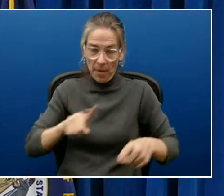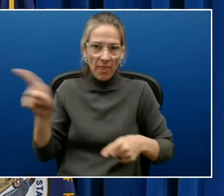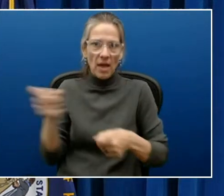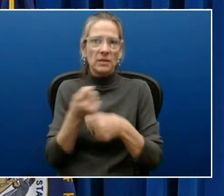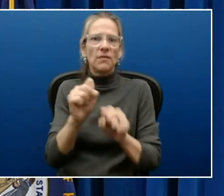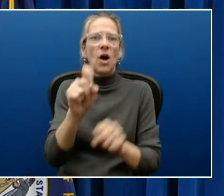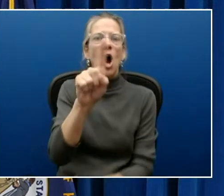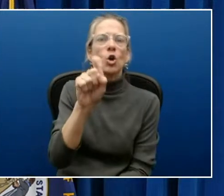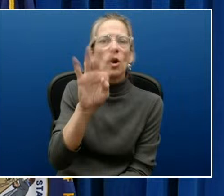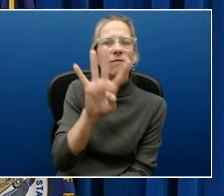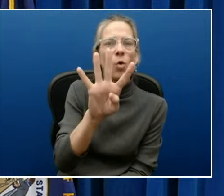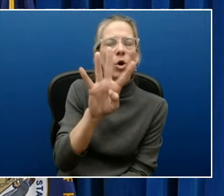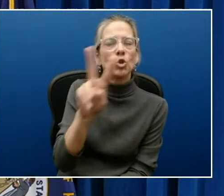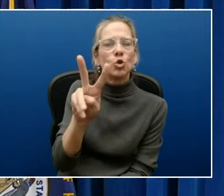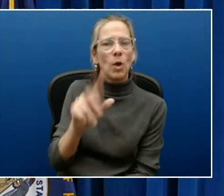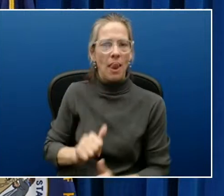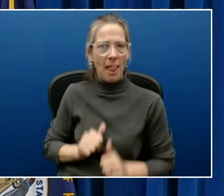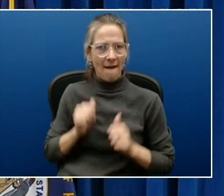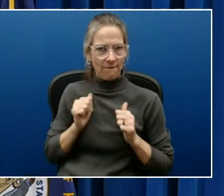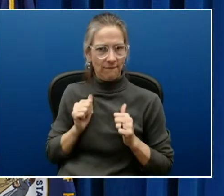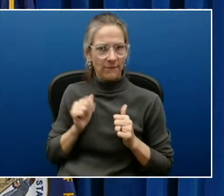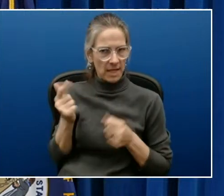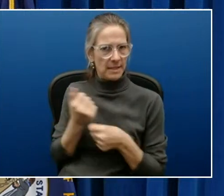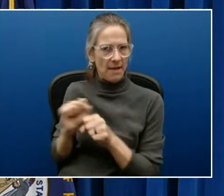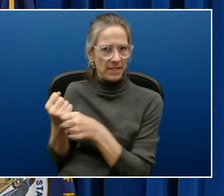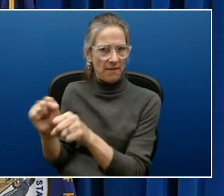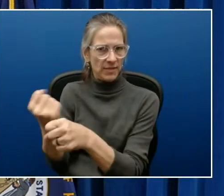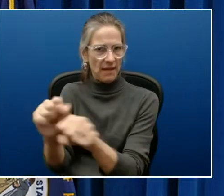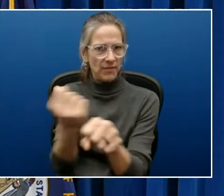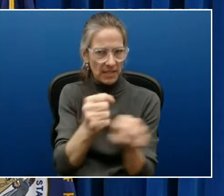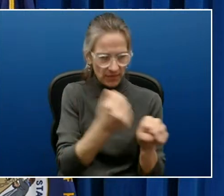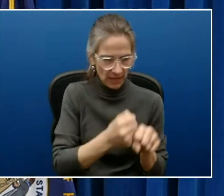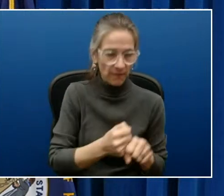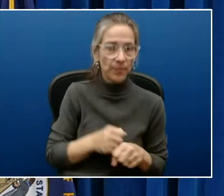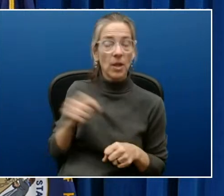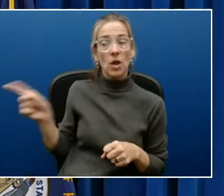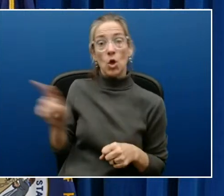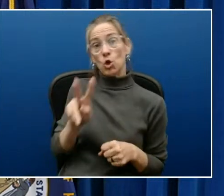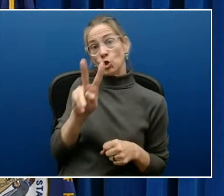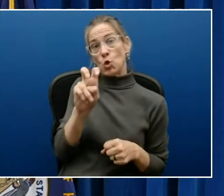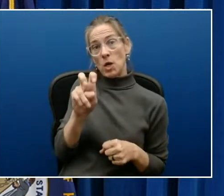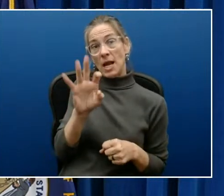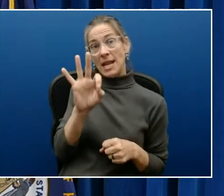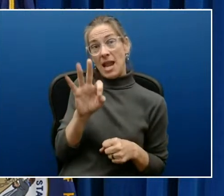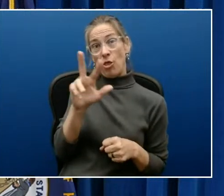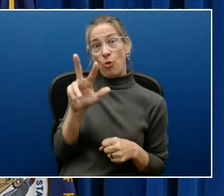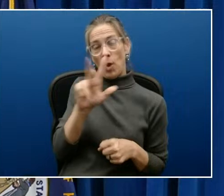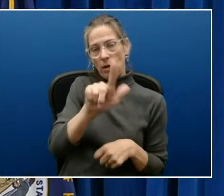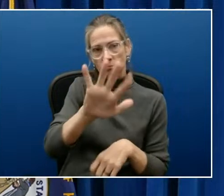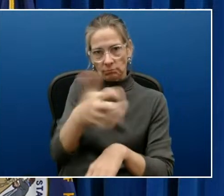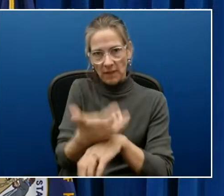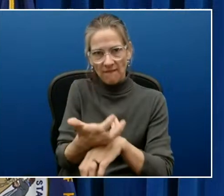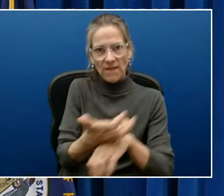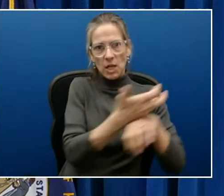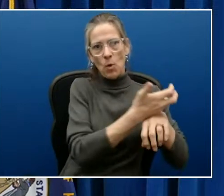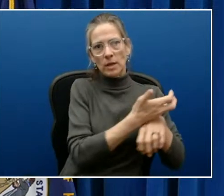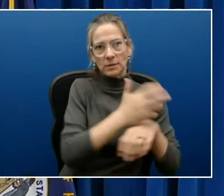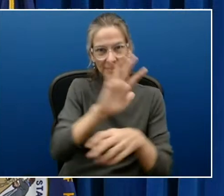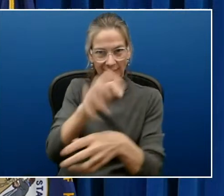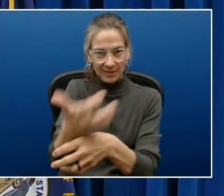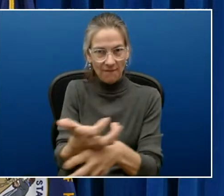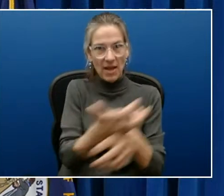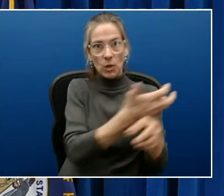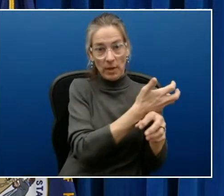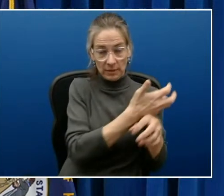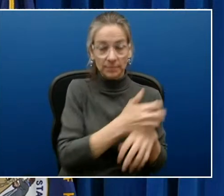we can currently document, and they made 293 evacuations. All teams have now been demobilized, meaning they're